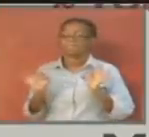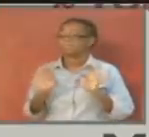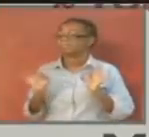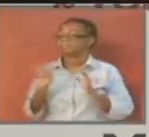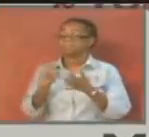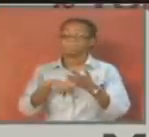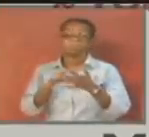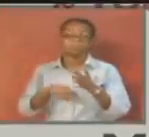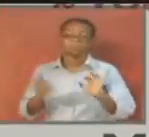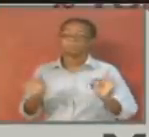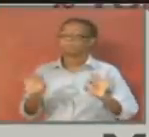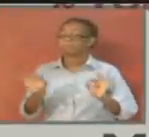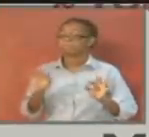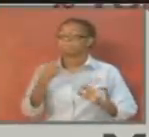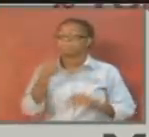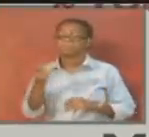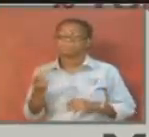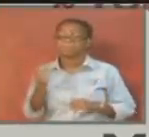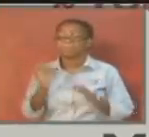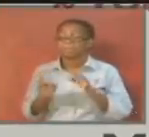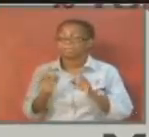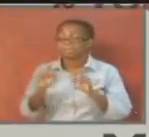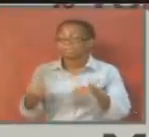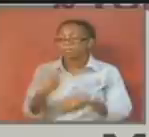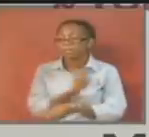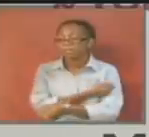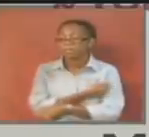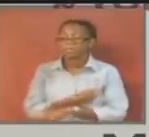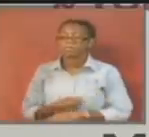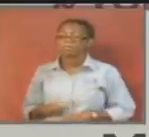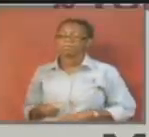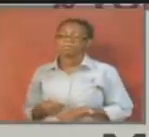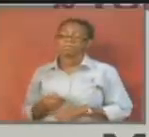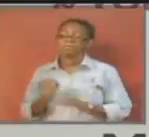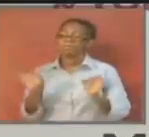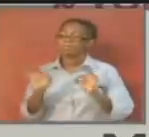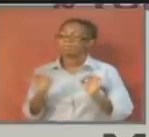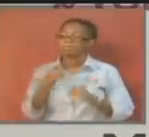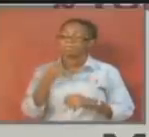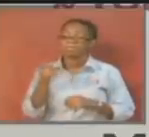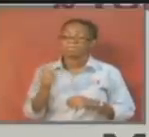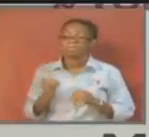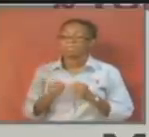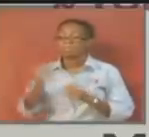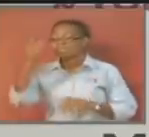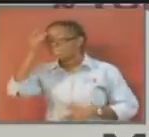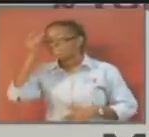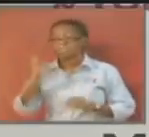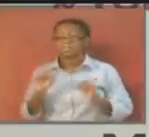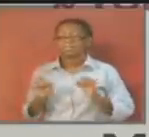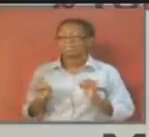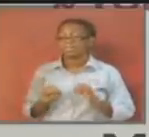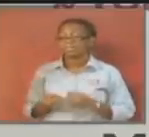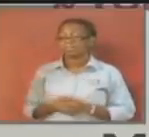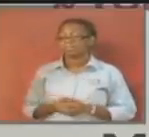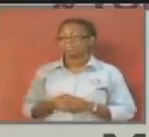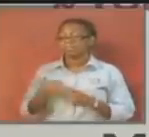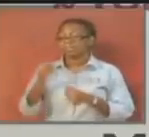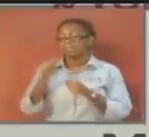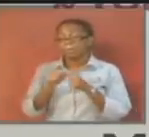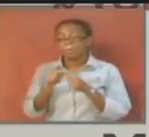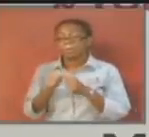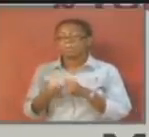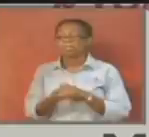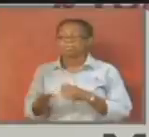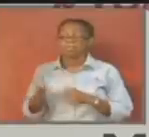someone that would do something like that. Just to remind that the national policy, if you do have COVID, that you wait 3 months